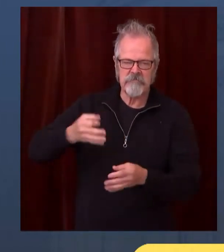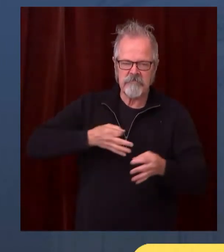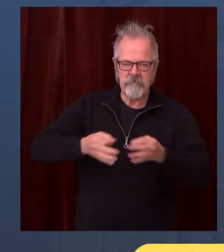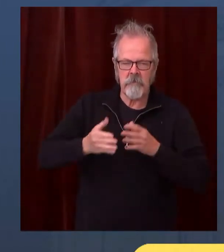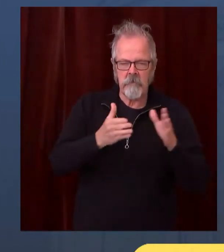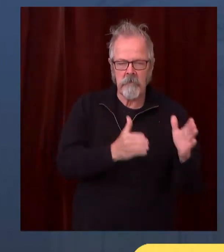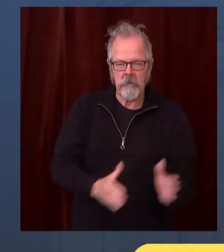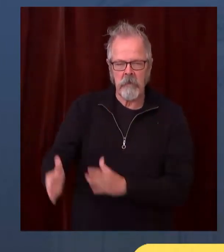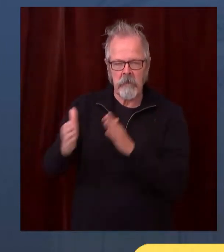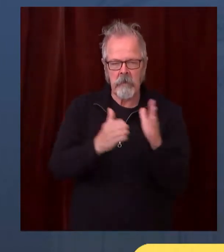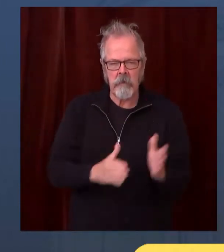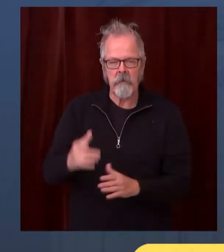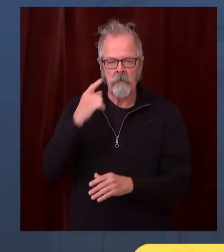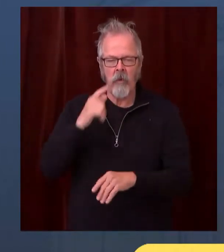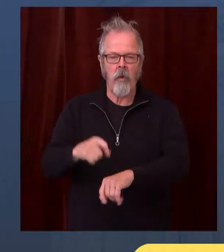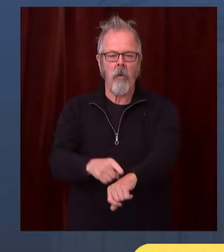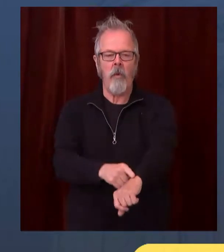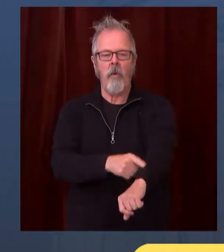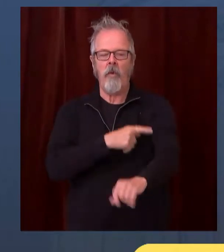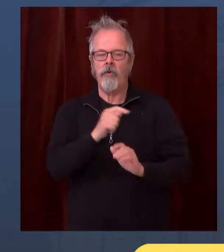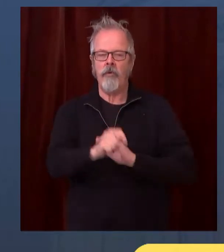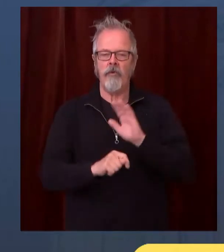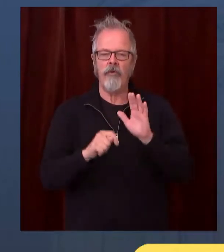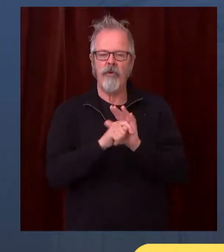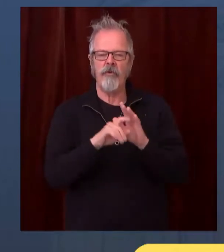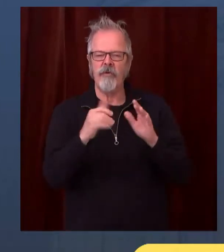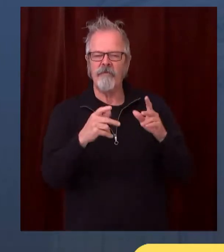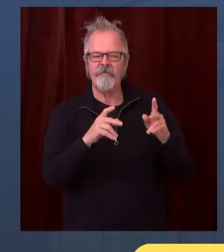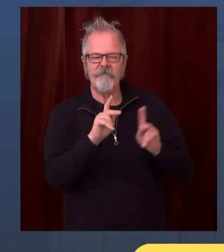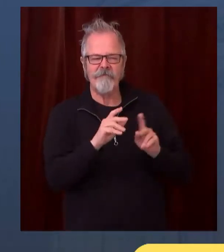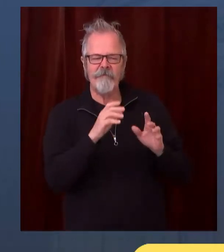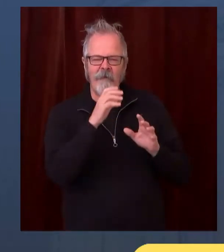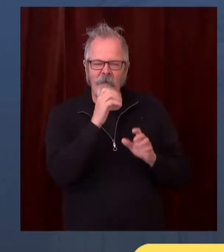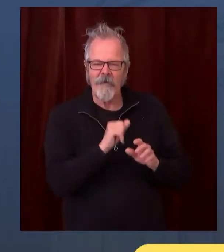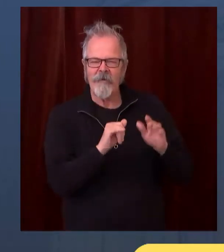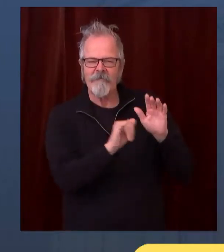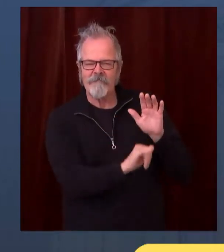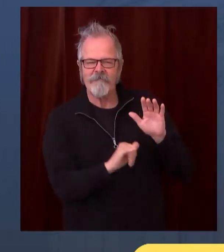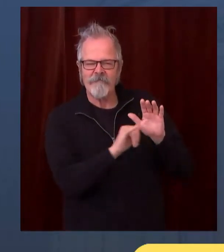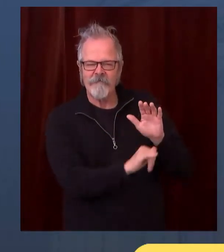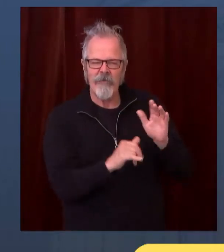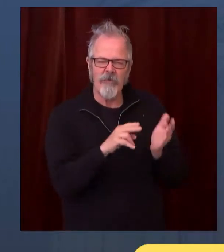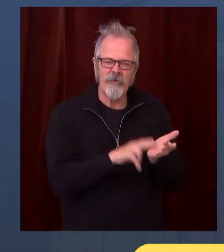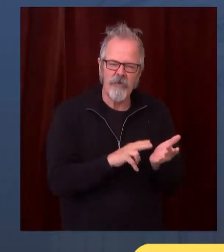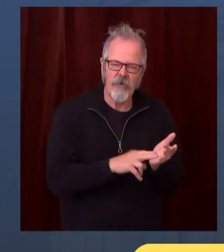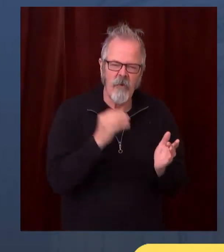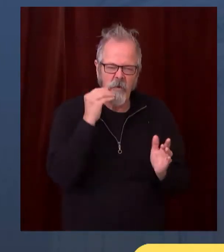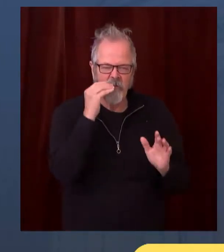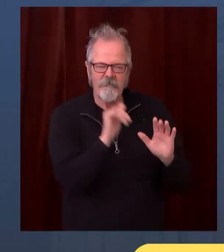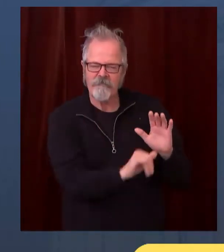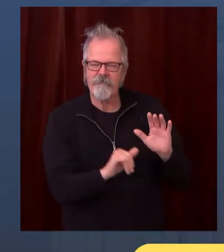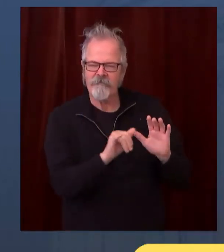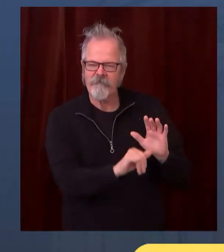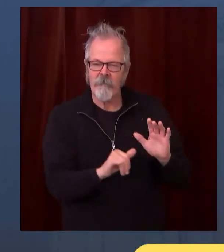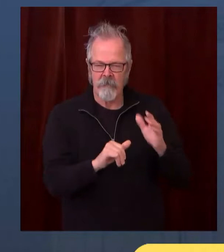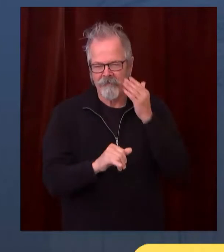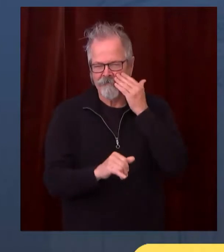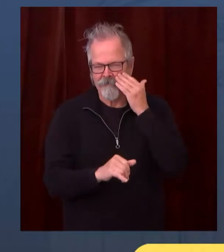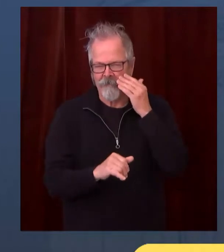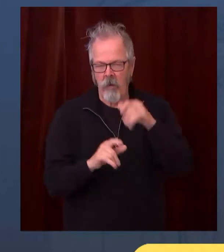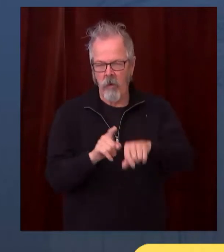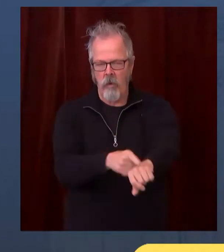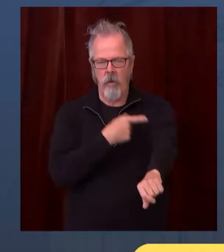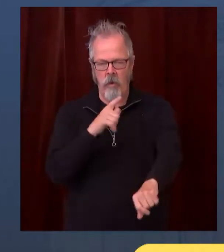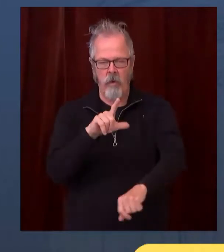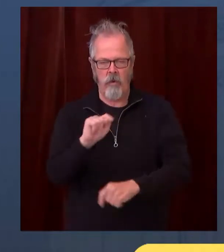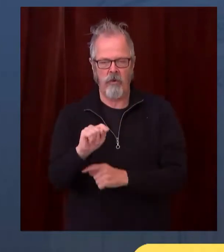the spring, by necessity, we implemented restrictions on long-term care facilities, which included restrictions on